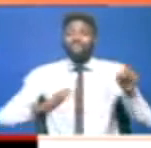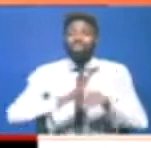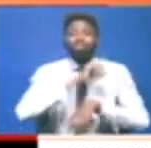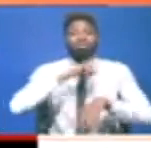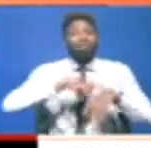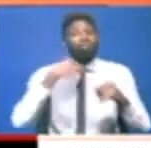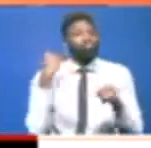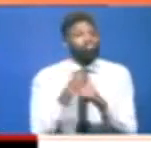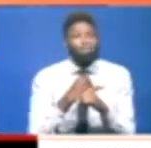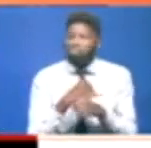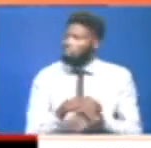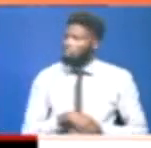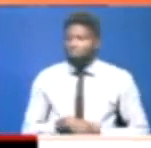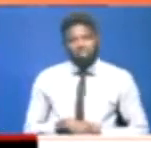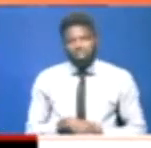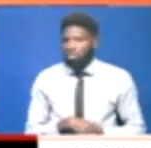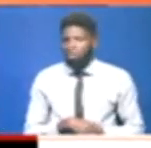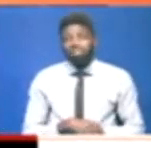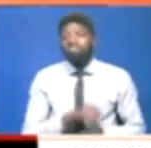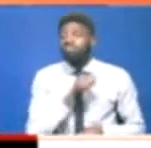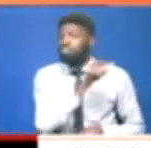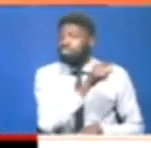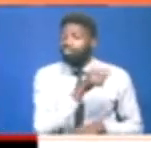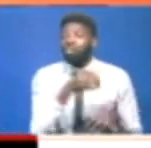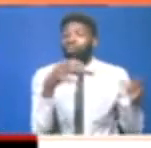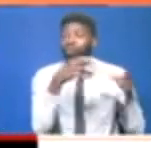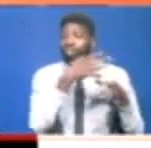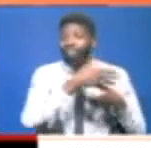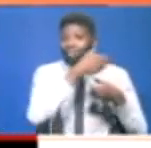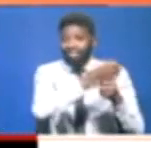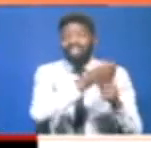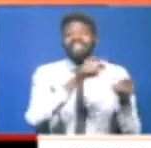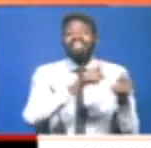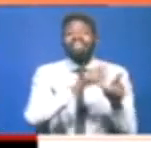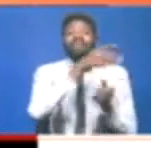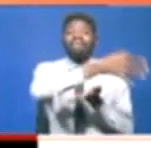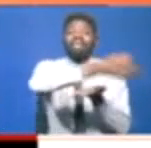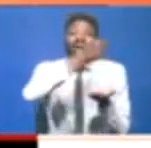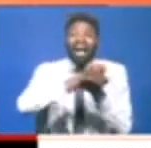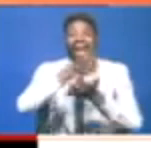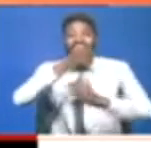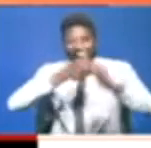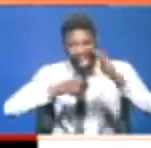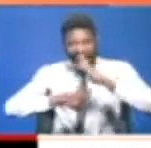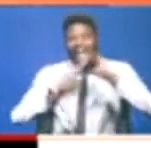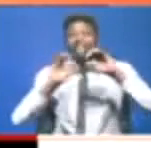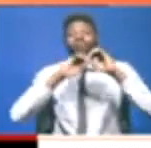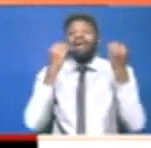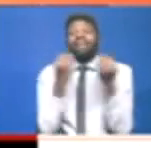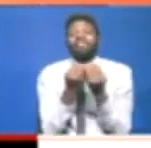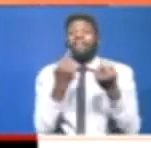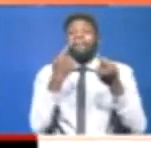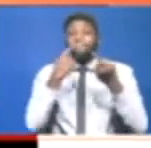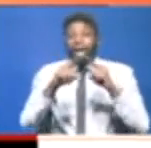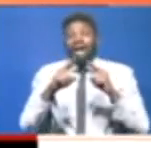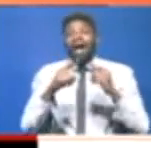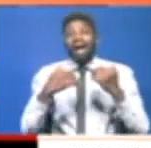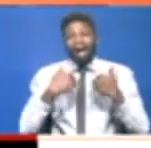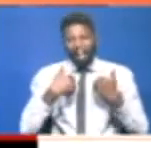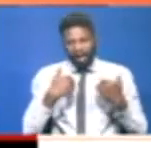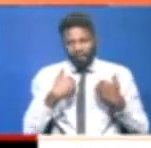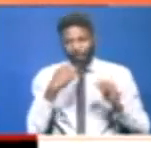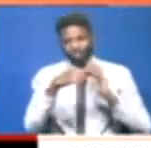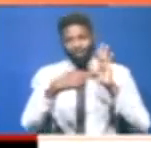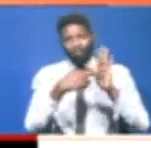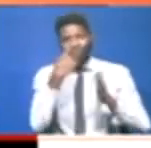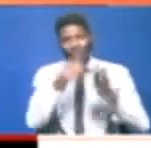are employees in an organization. But now this is an additional role for them now to safeguard the interests of their members by ensuring